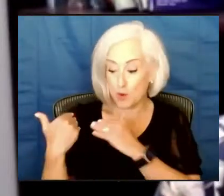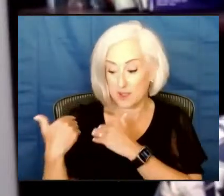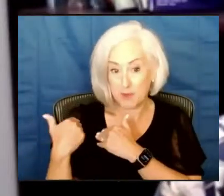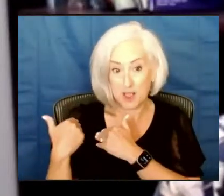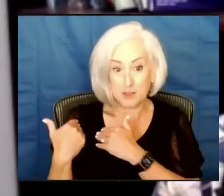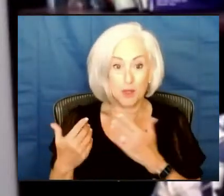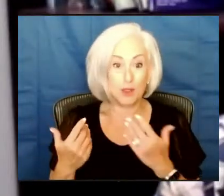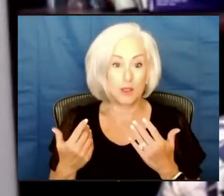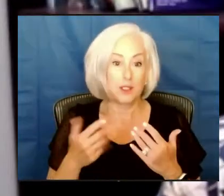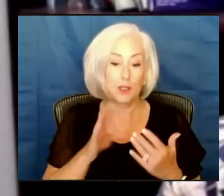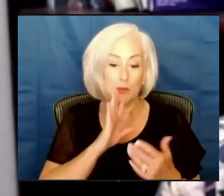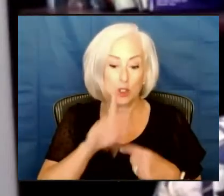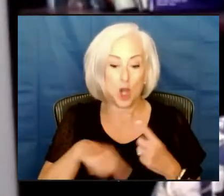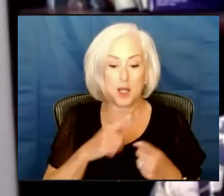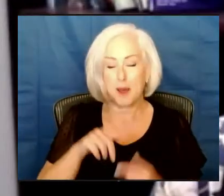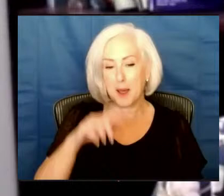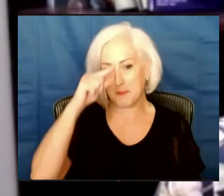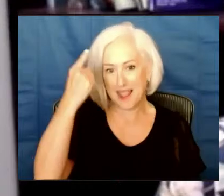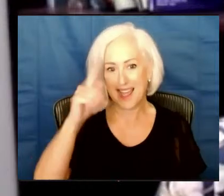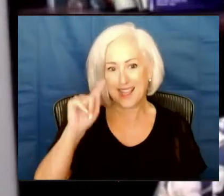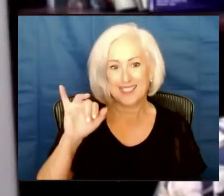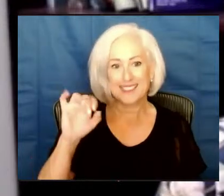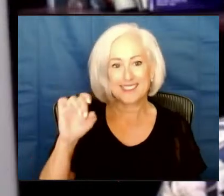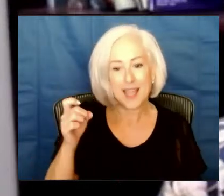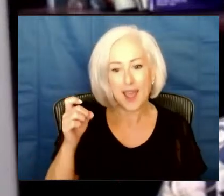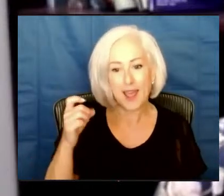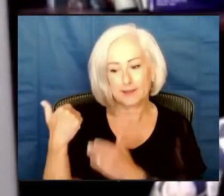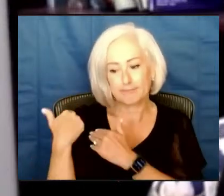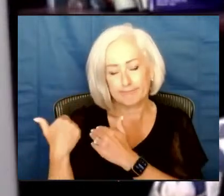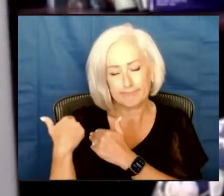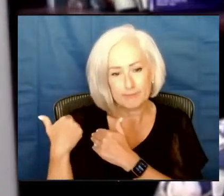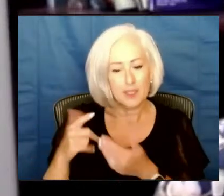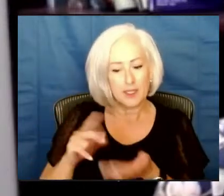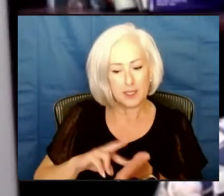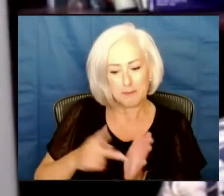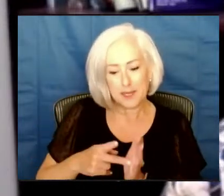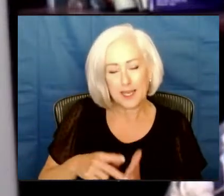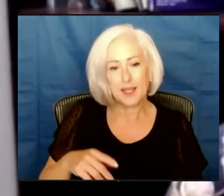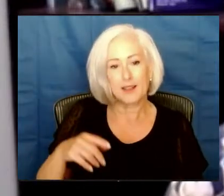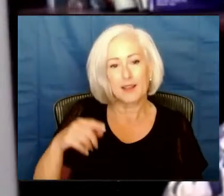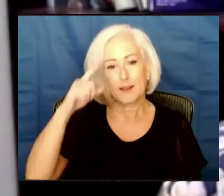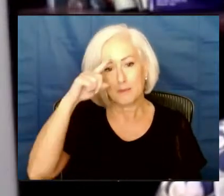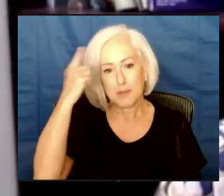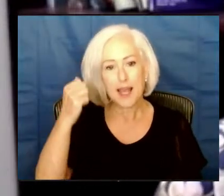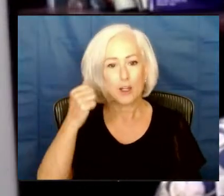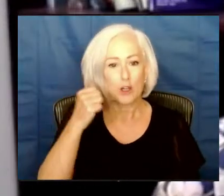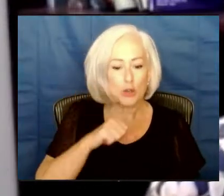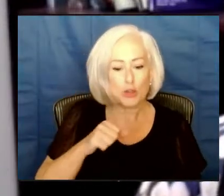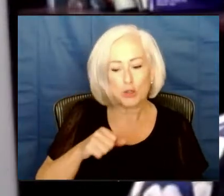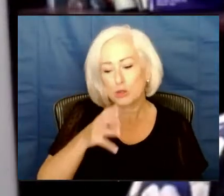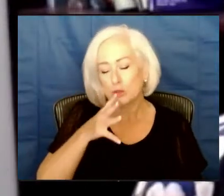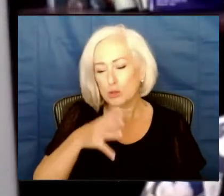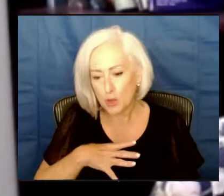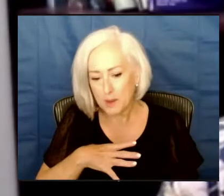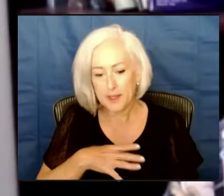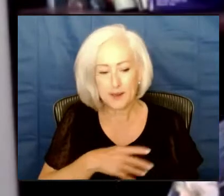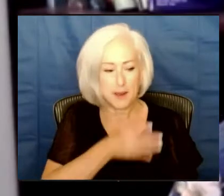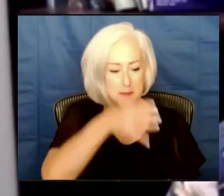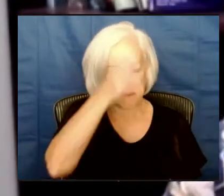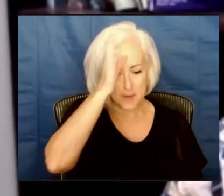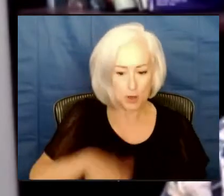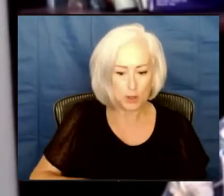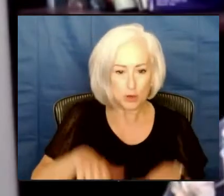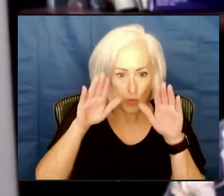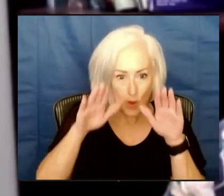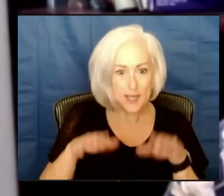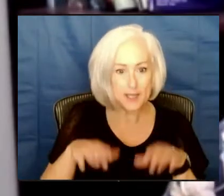tax a lot. Black girls, Black women, parents raising Black girls and adolescents have the